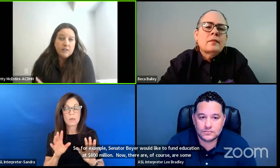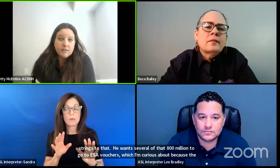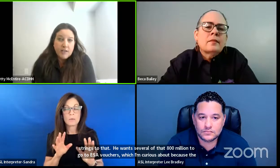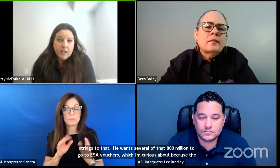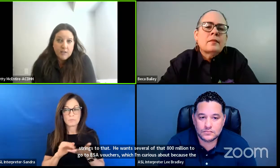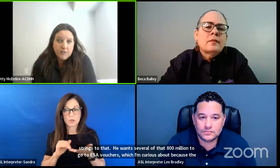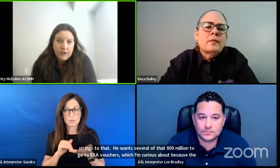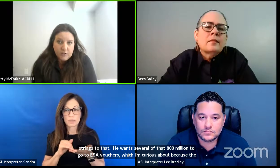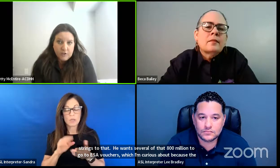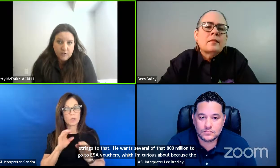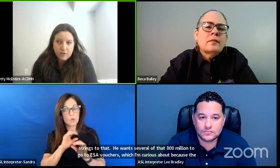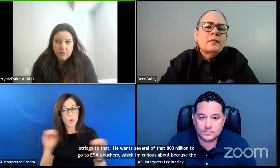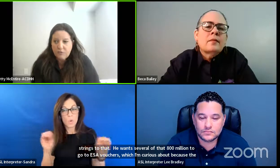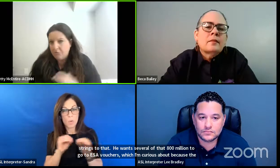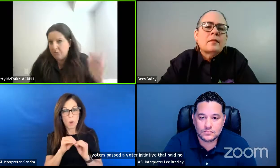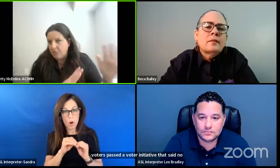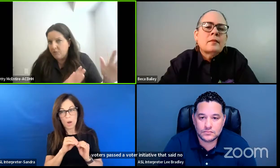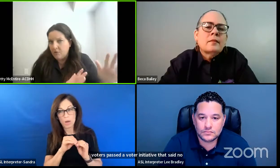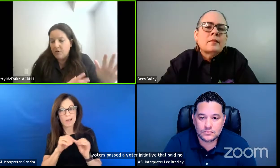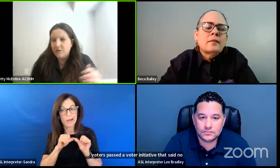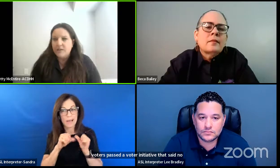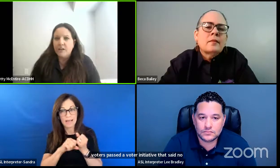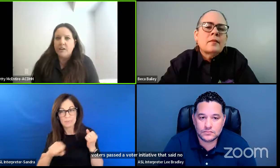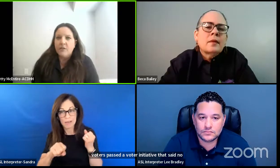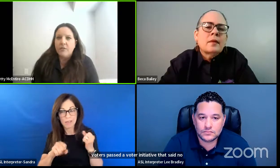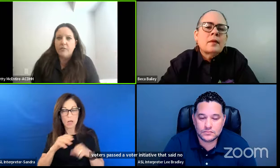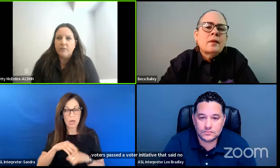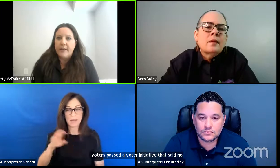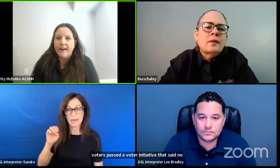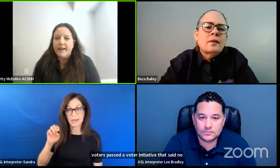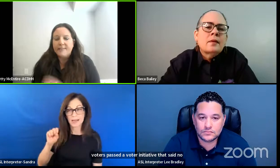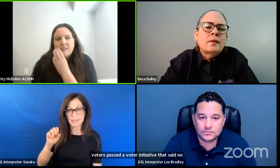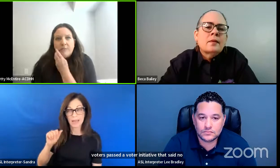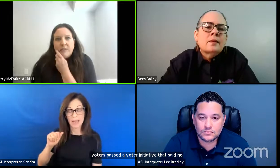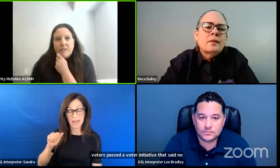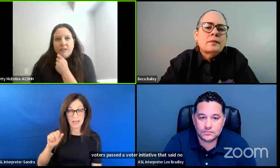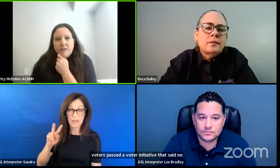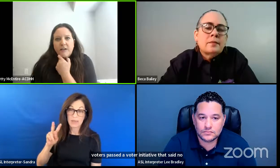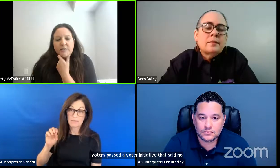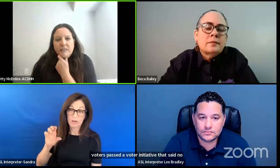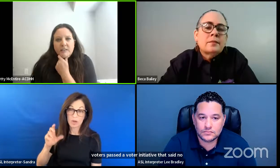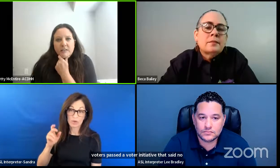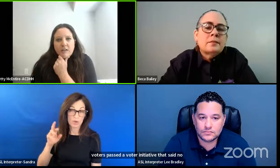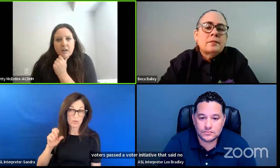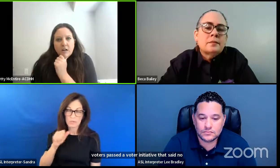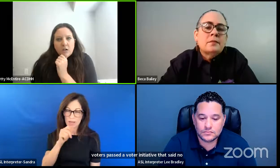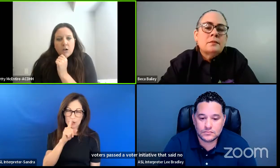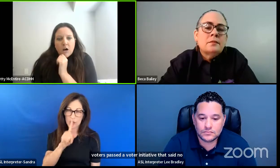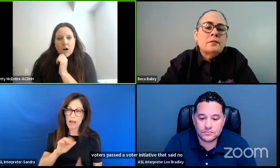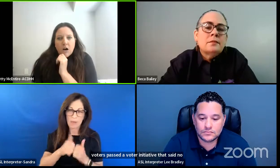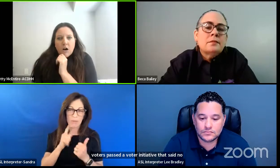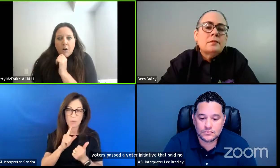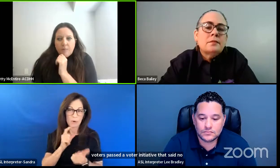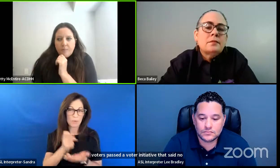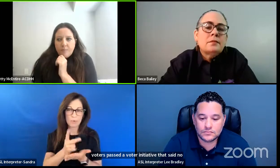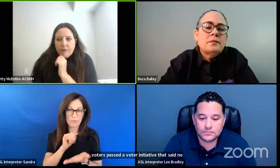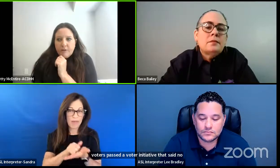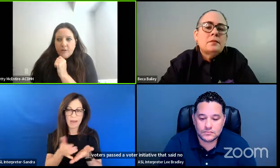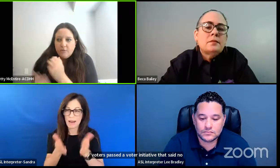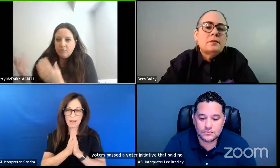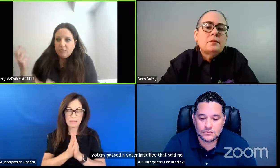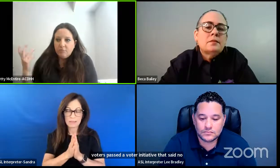on ESA vouchers. So don't understand how that ask can be granted.